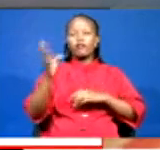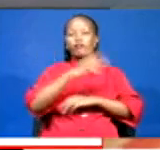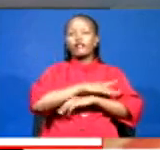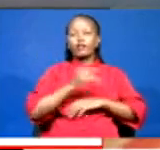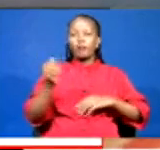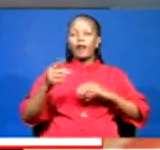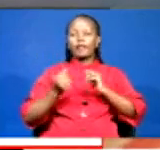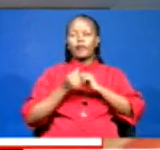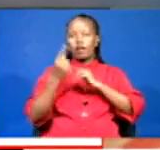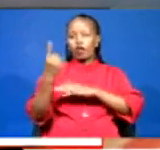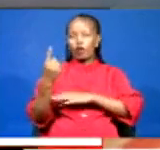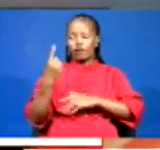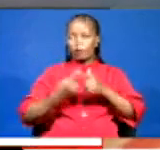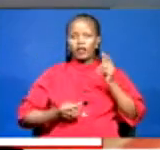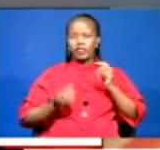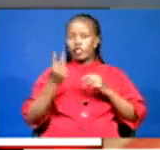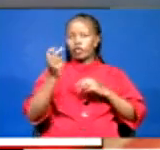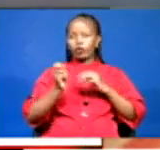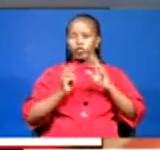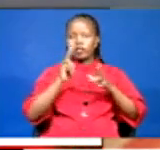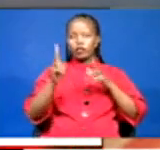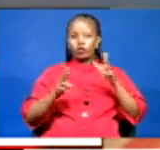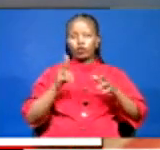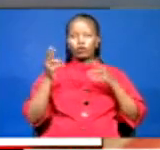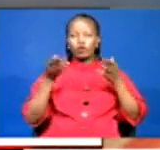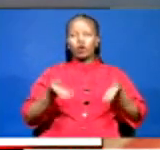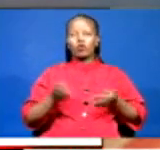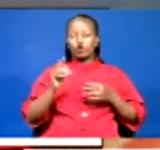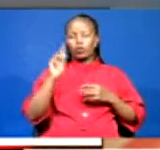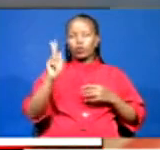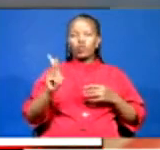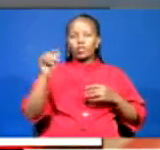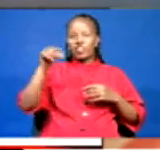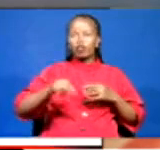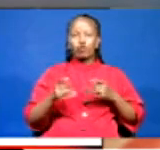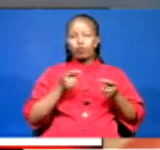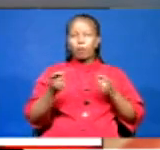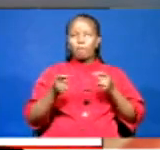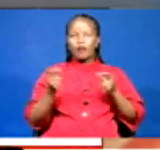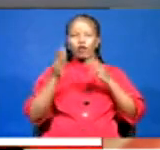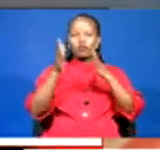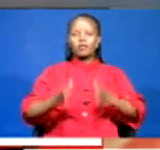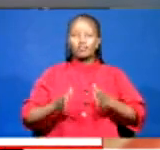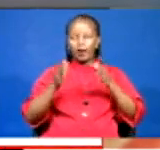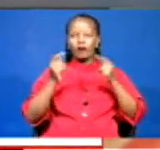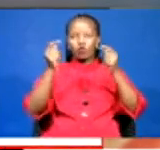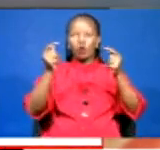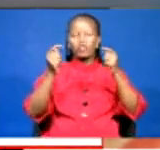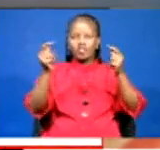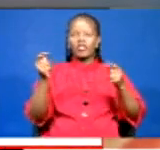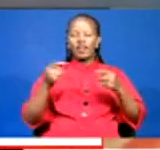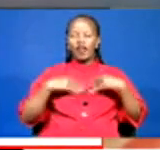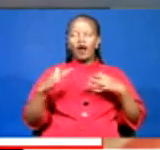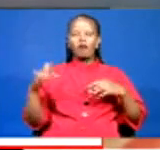November 2022. And Kenya Airways pilots are on strike since 6 a.m. Air travel from